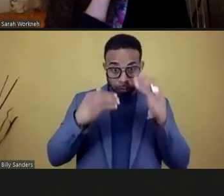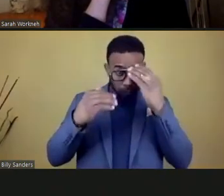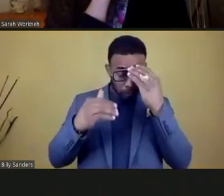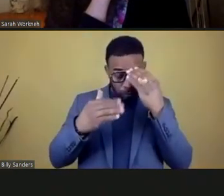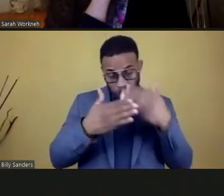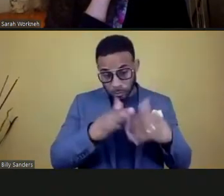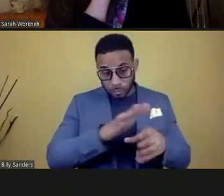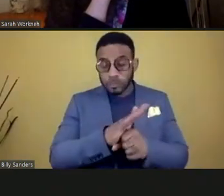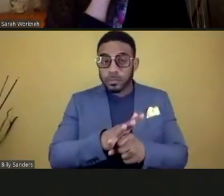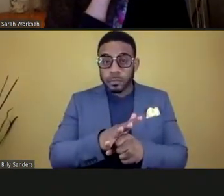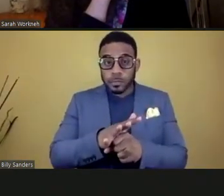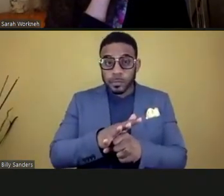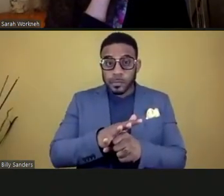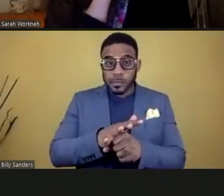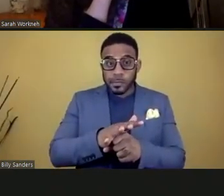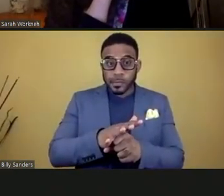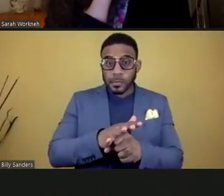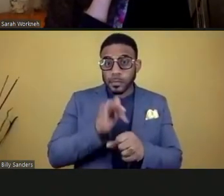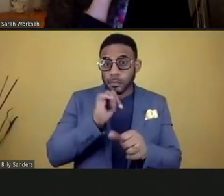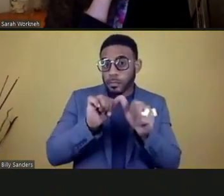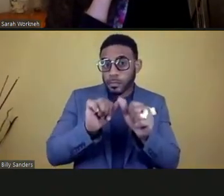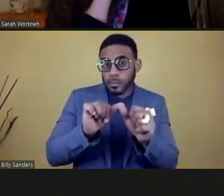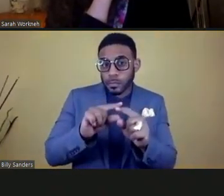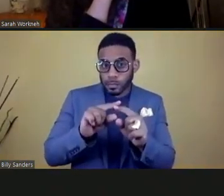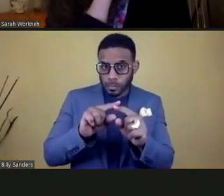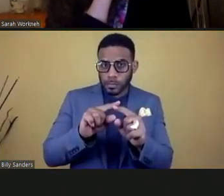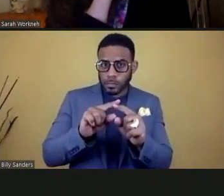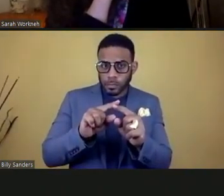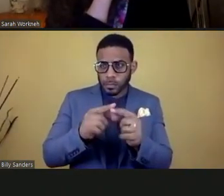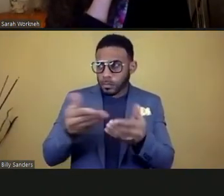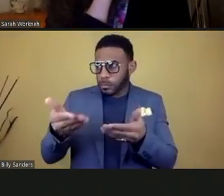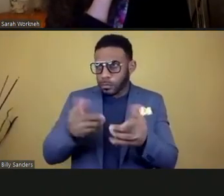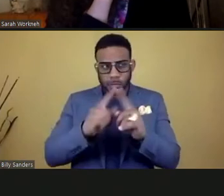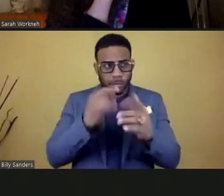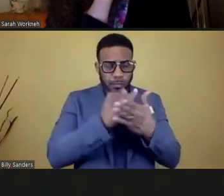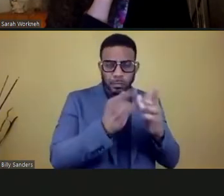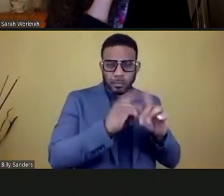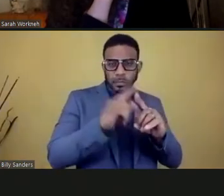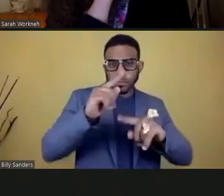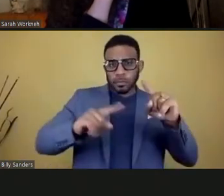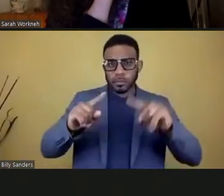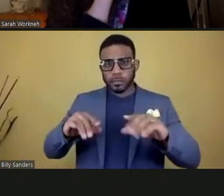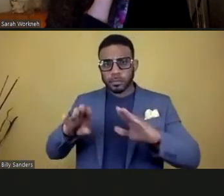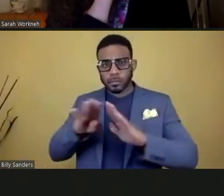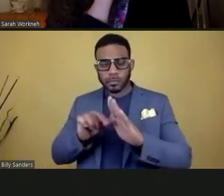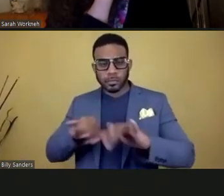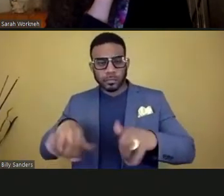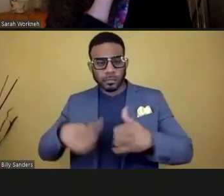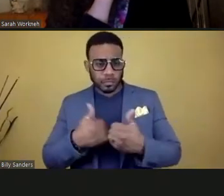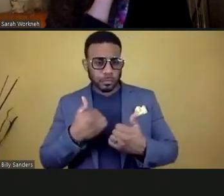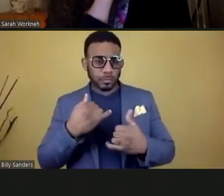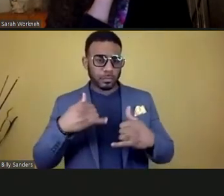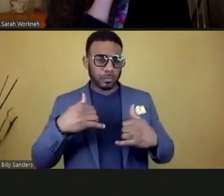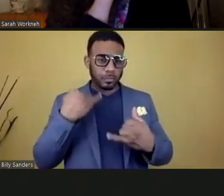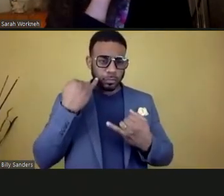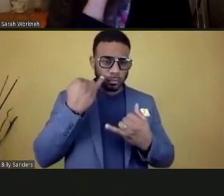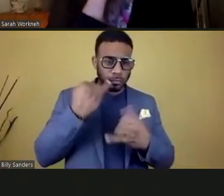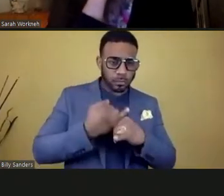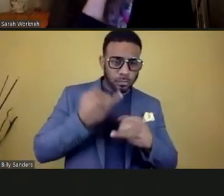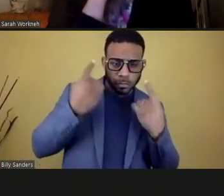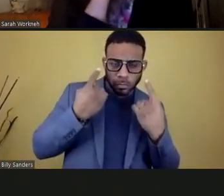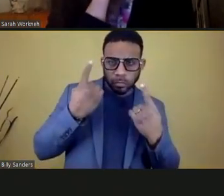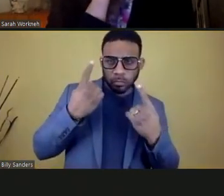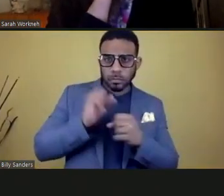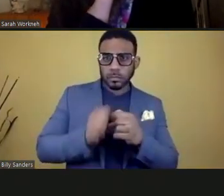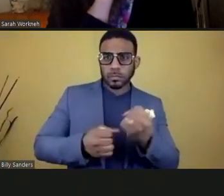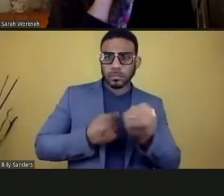post-COVID crisis, we will continue to invite artists of diverse backgrounds that challenge and expand our institutional thinking and work to support